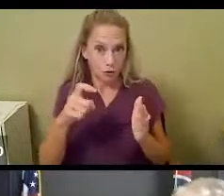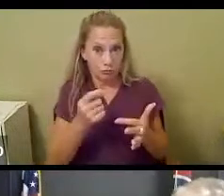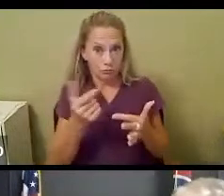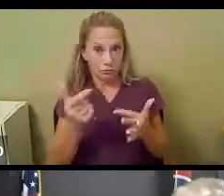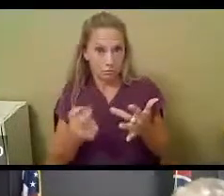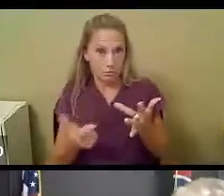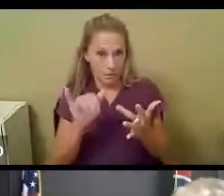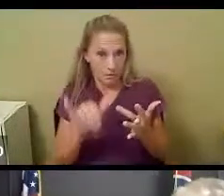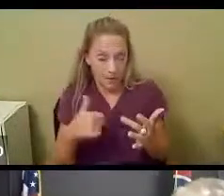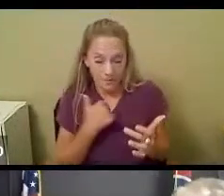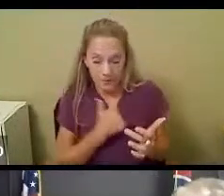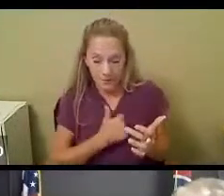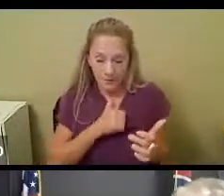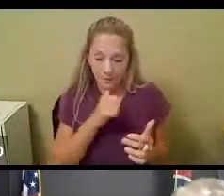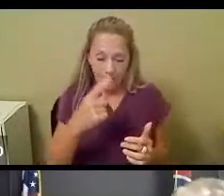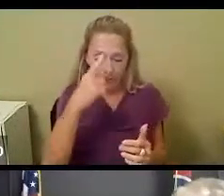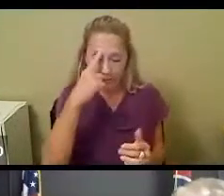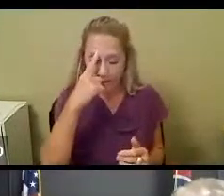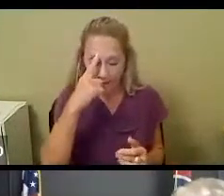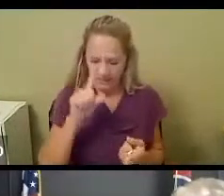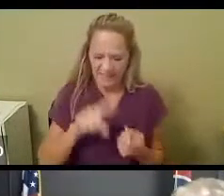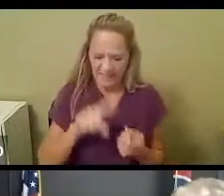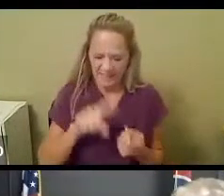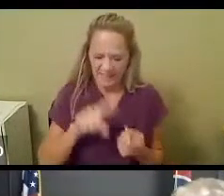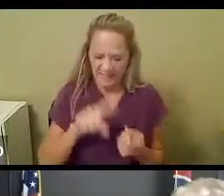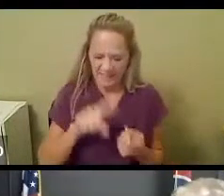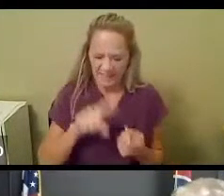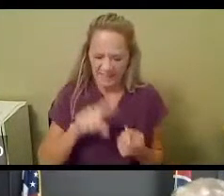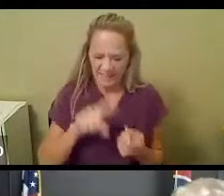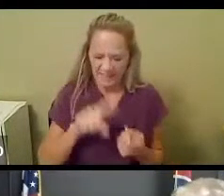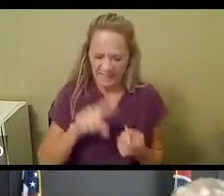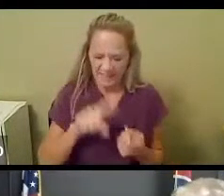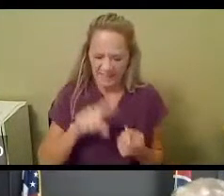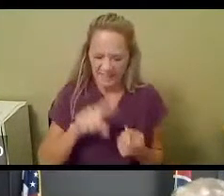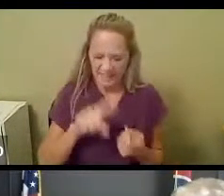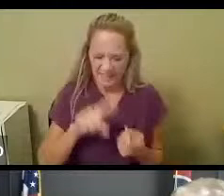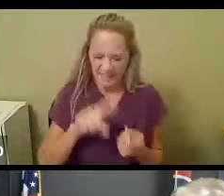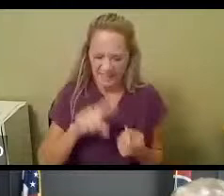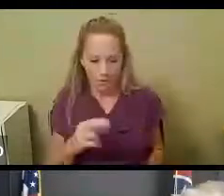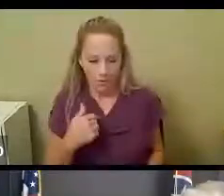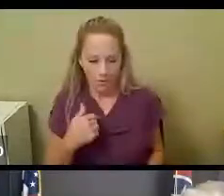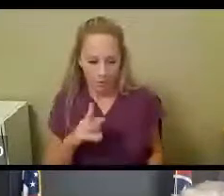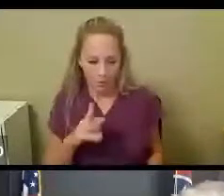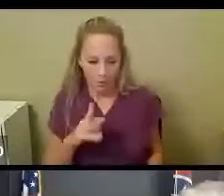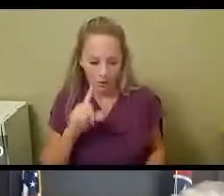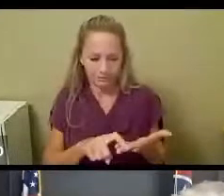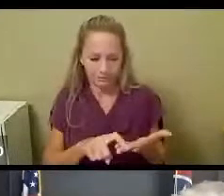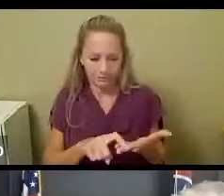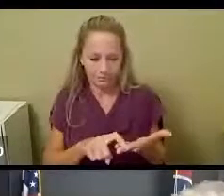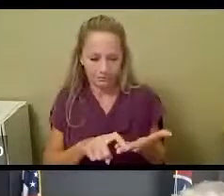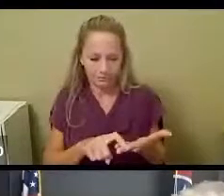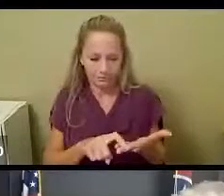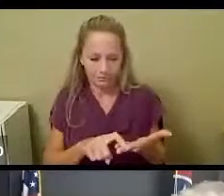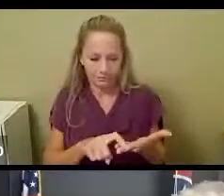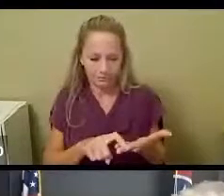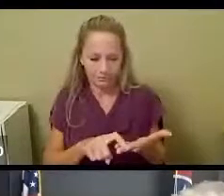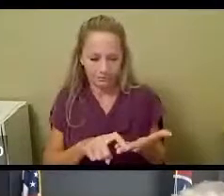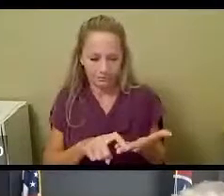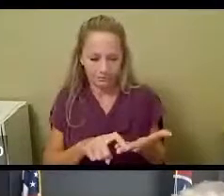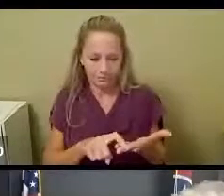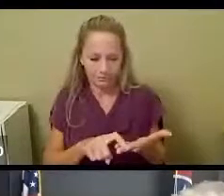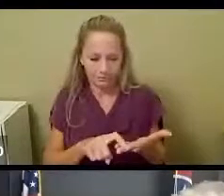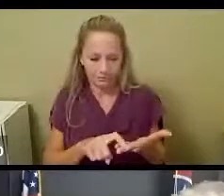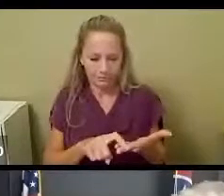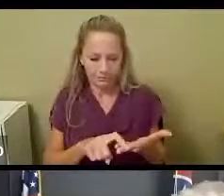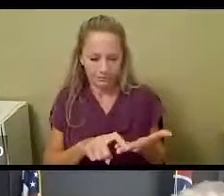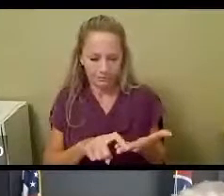I'm sorry, I didn't even think about that until right now, or I would have found that executive order